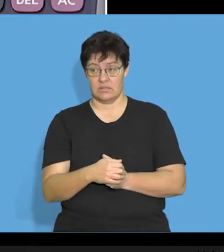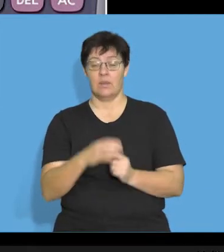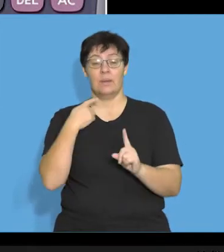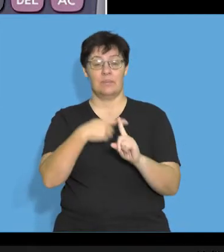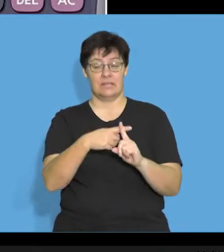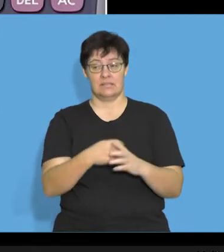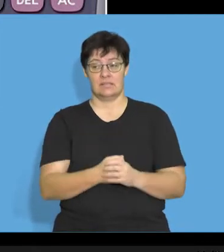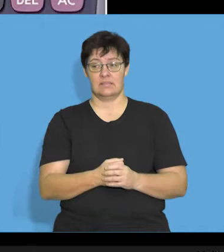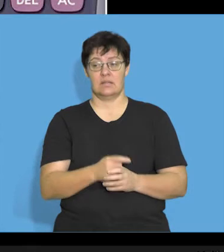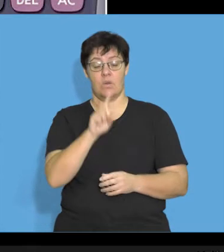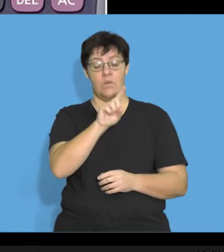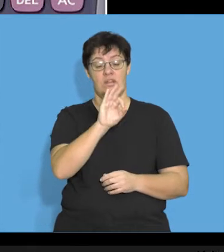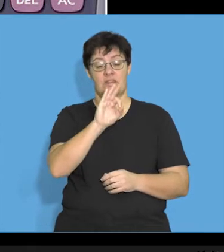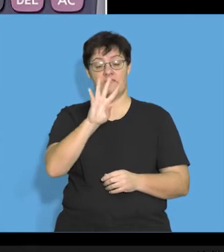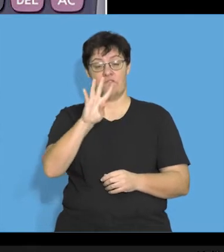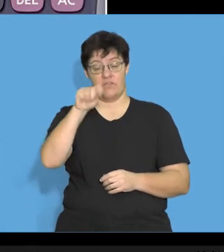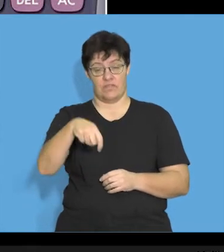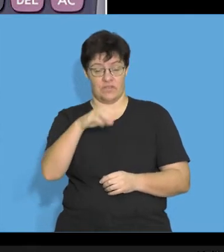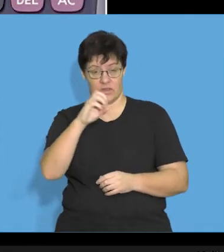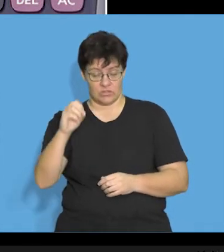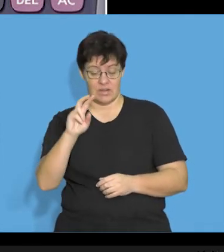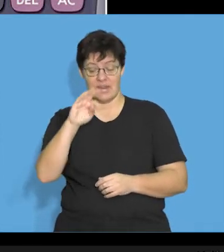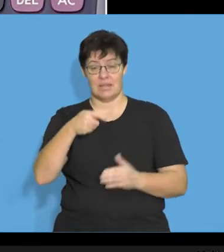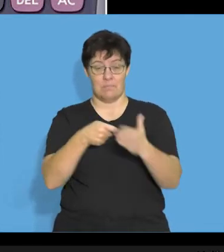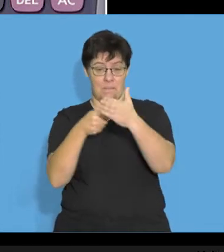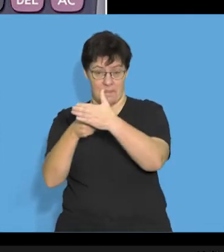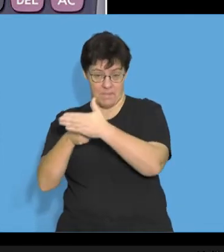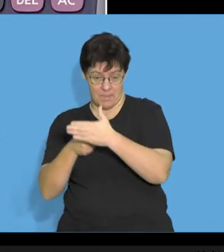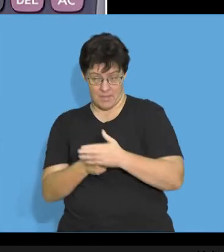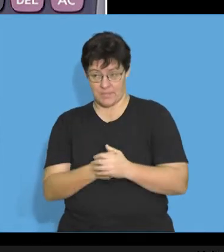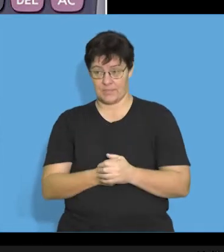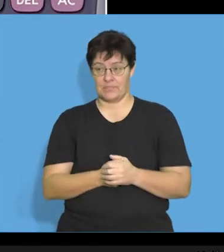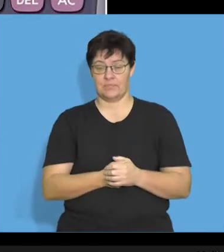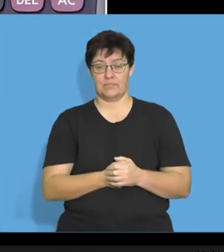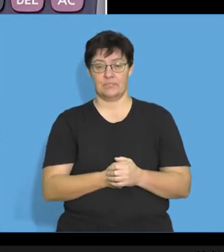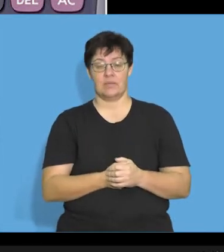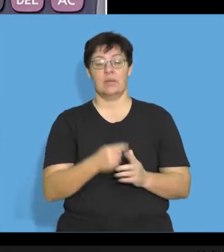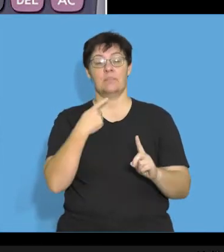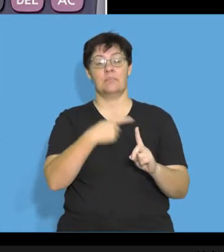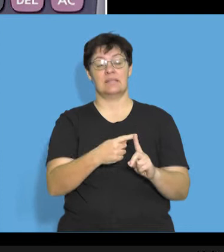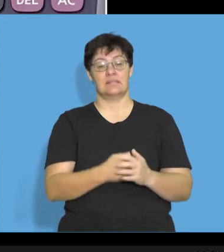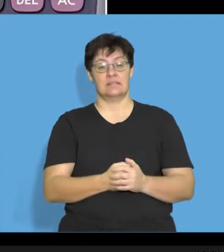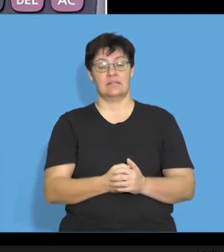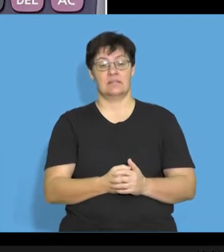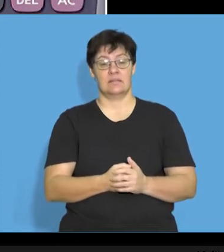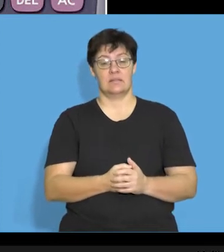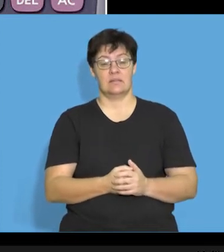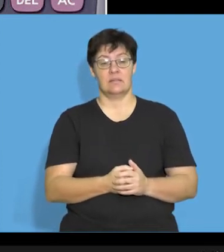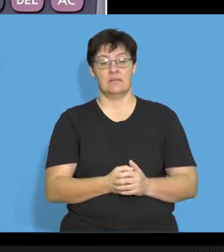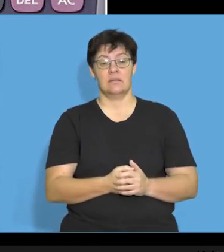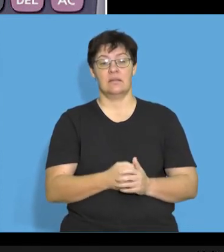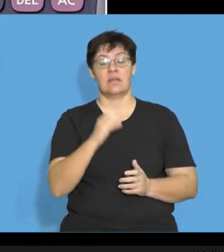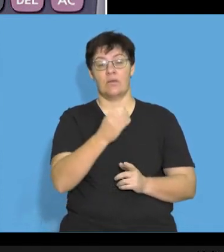plus the 134,000 Rand net purchases, right? Plus the carriage on purchase